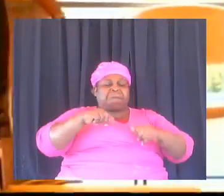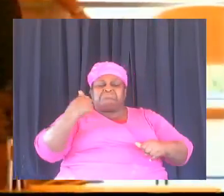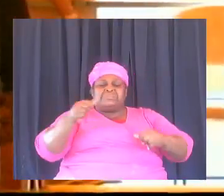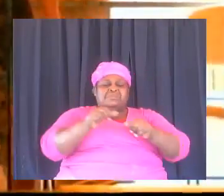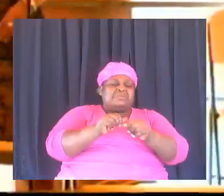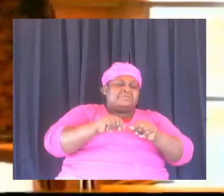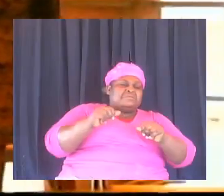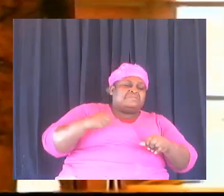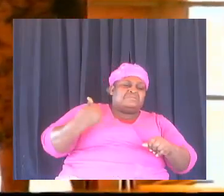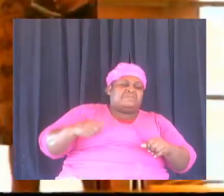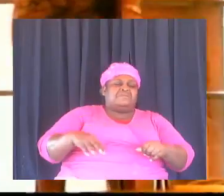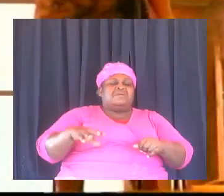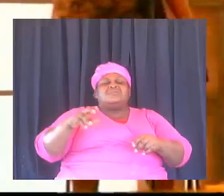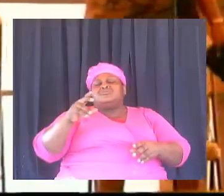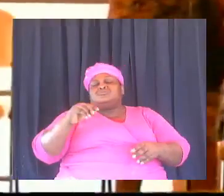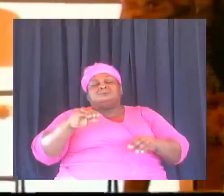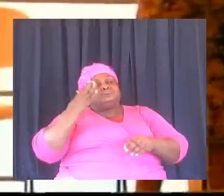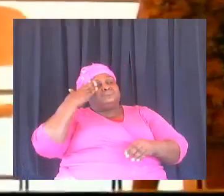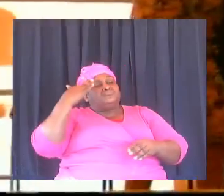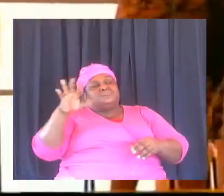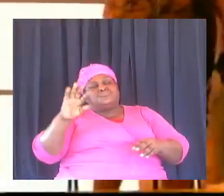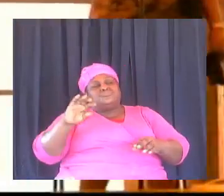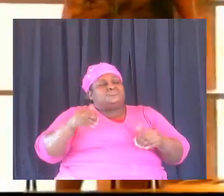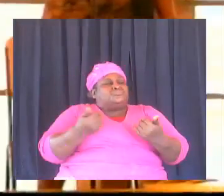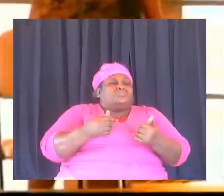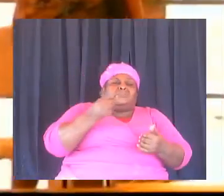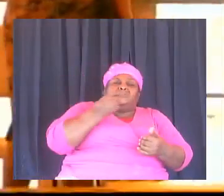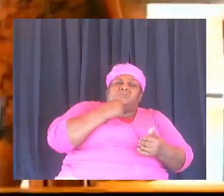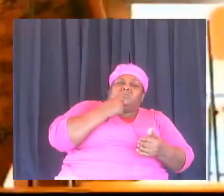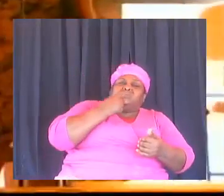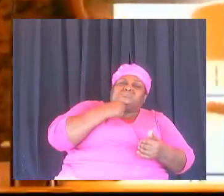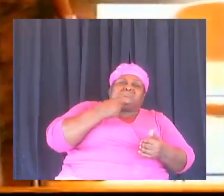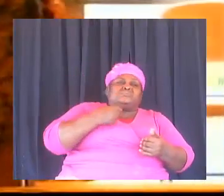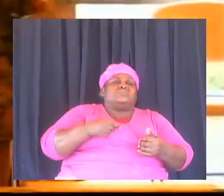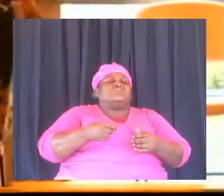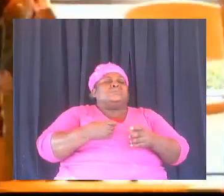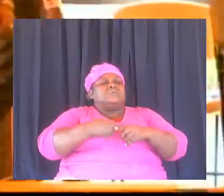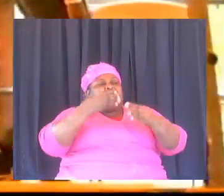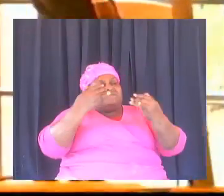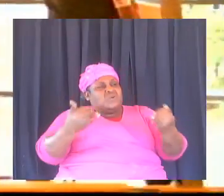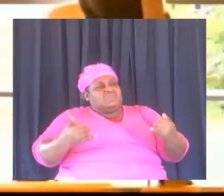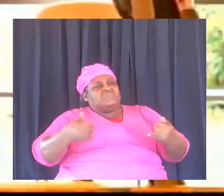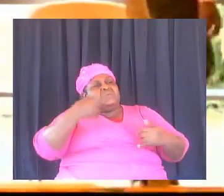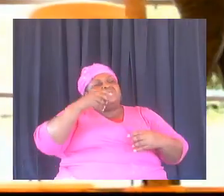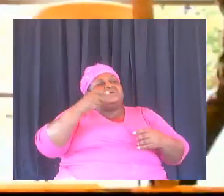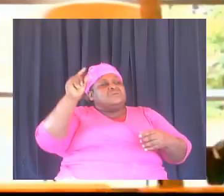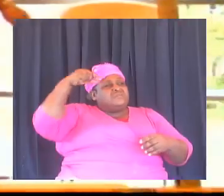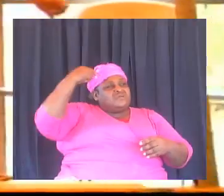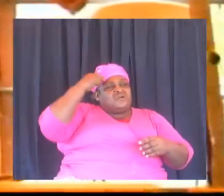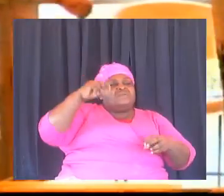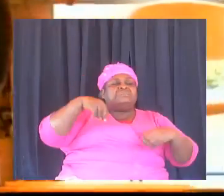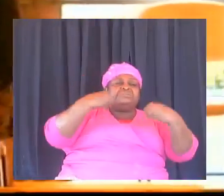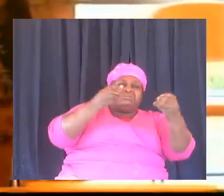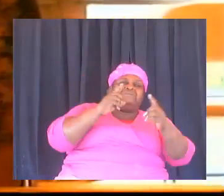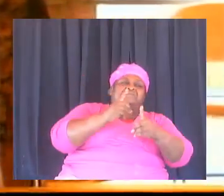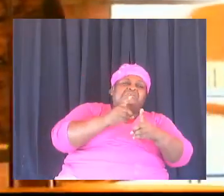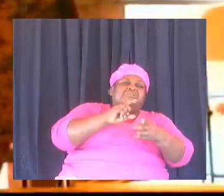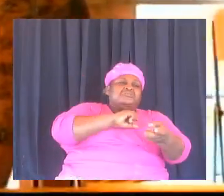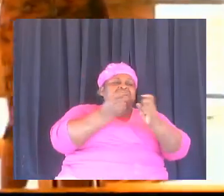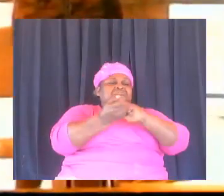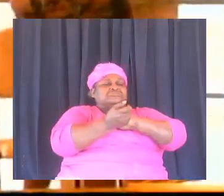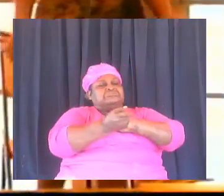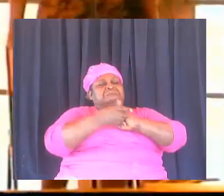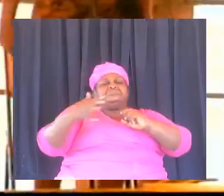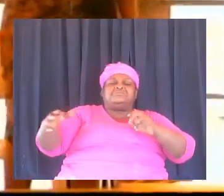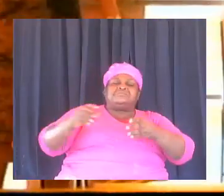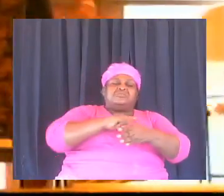how soon from now the government will give another order that may change things totally. So while